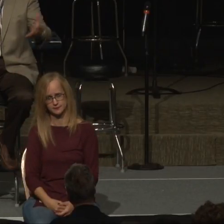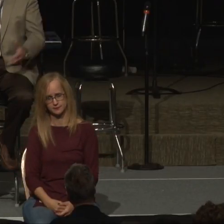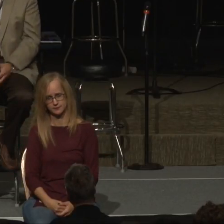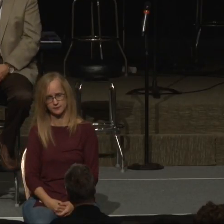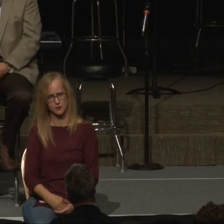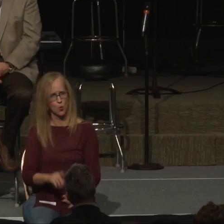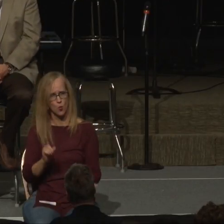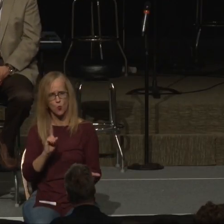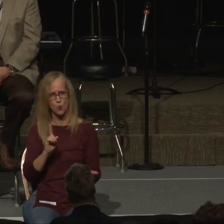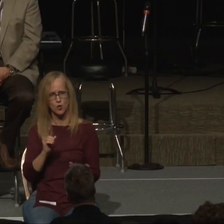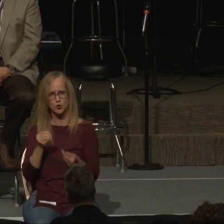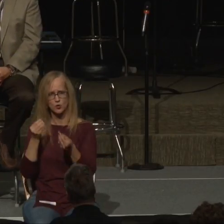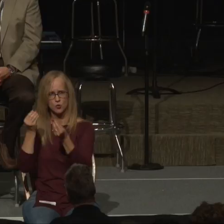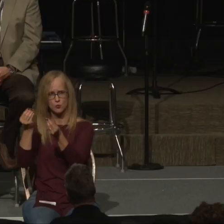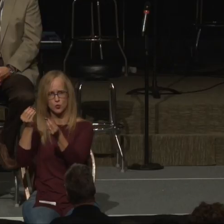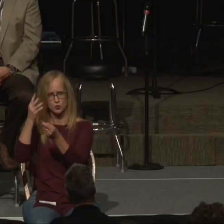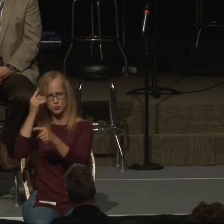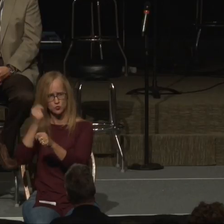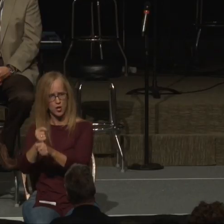where are you going to put your trust?